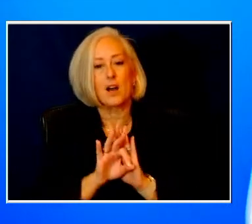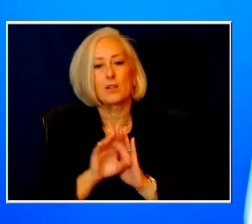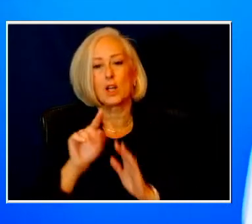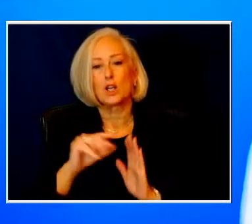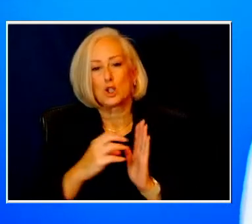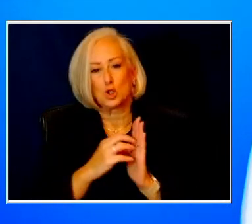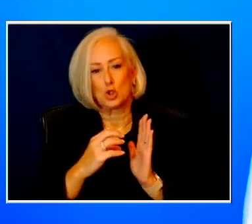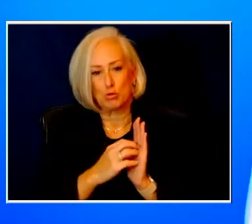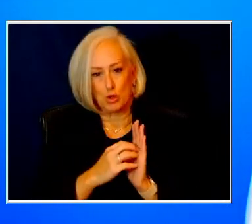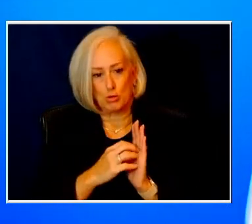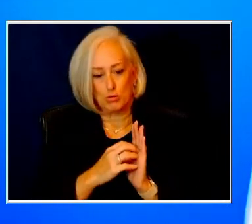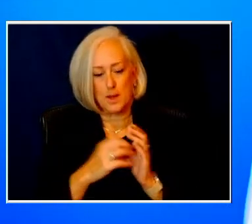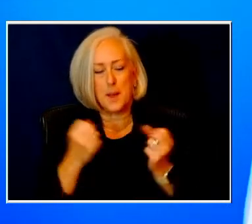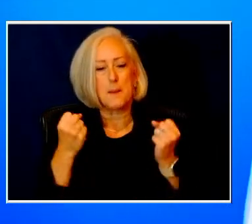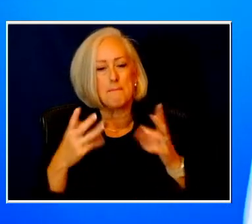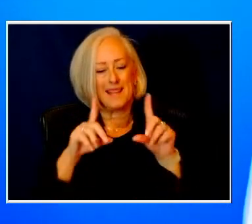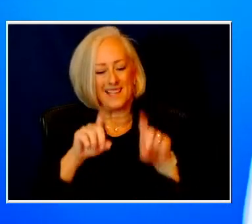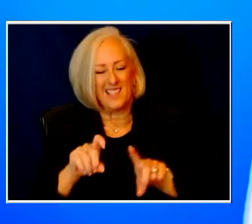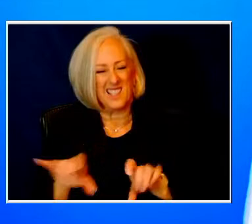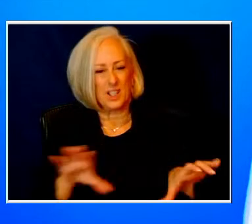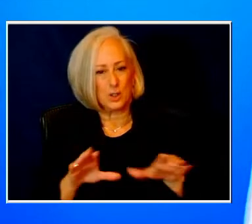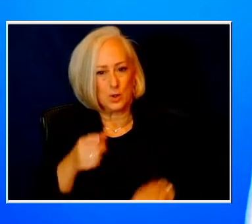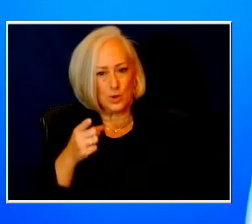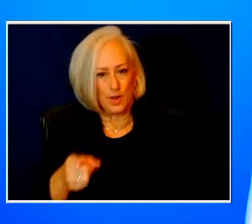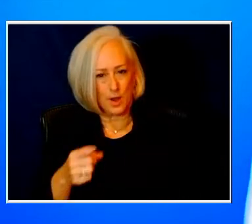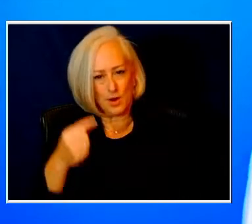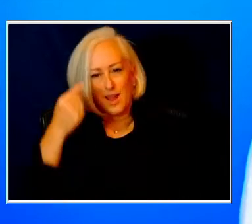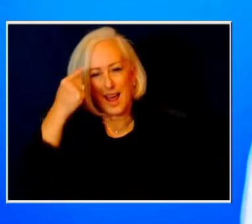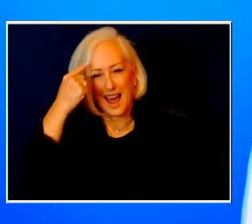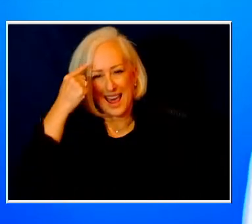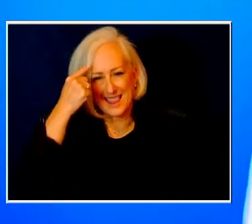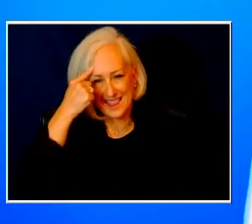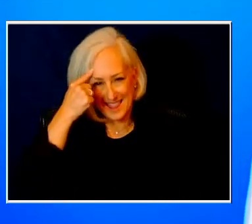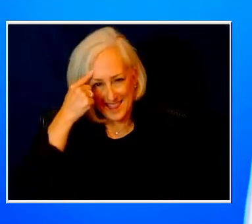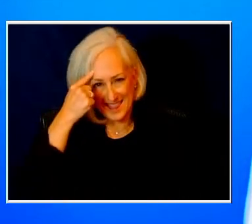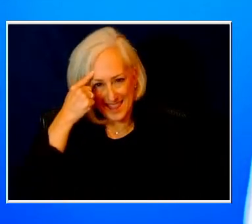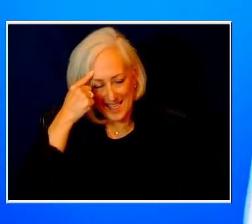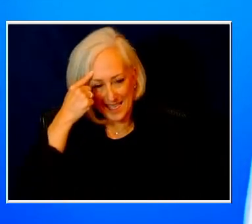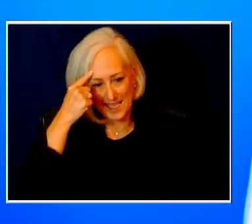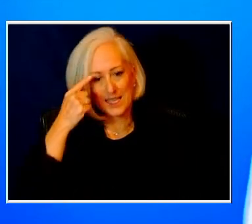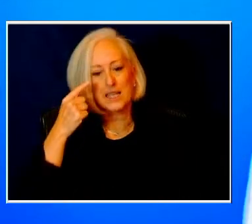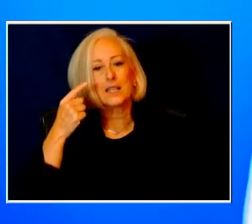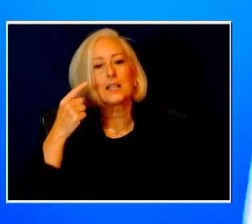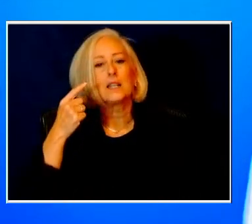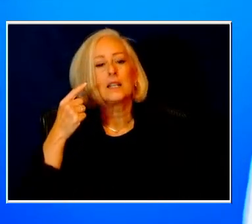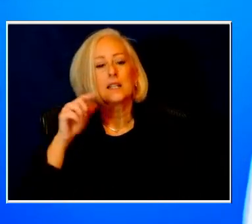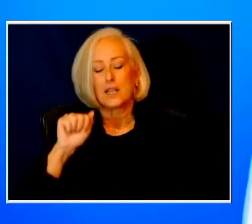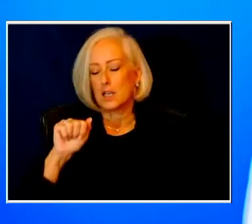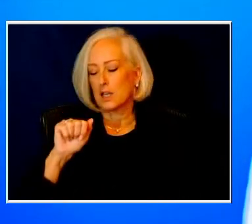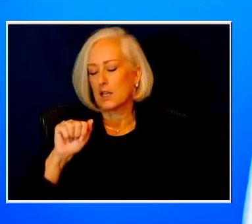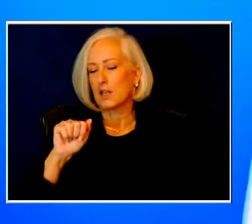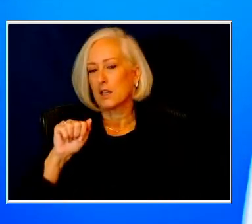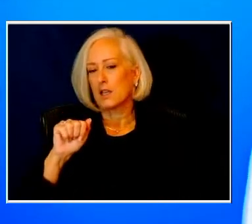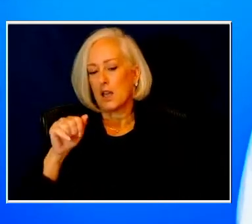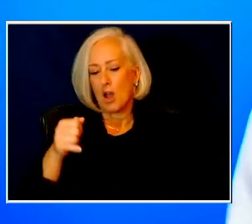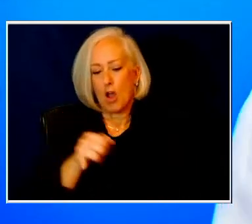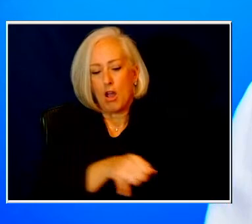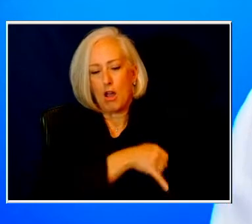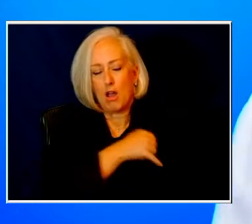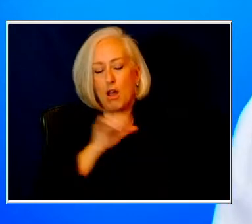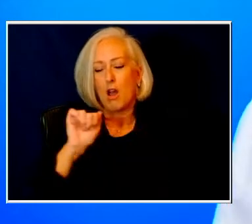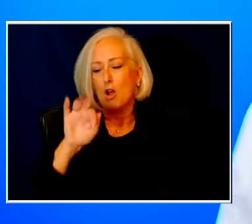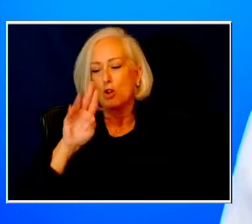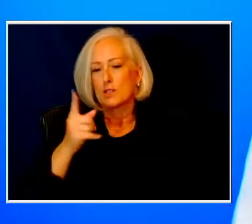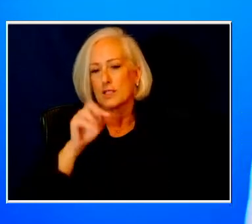there. I believe the arteriogram was done here with her asleep, although that may have been at Children's Mercy. I don't remember. But on the